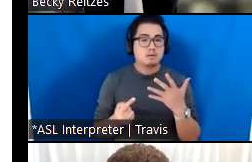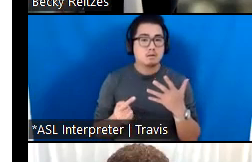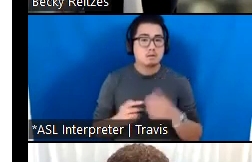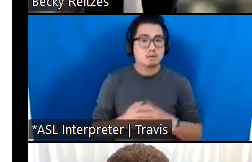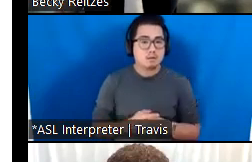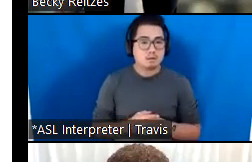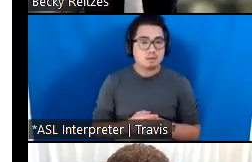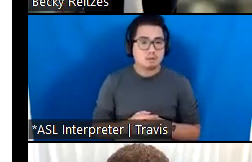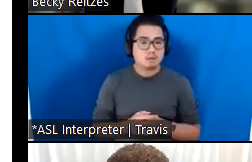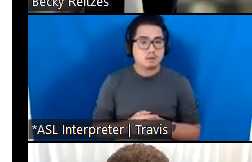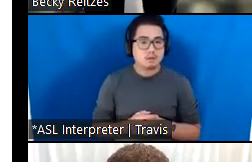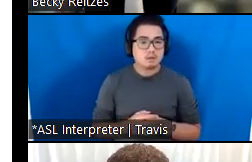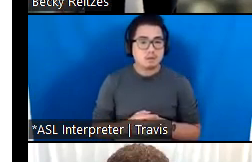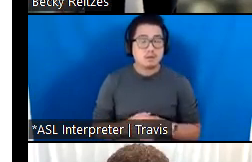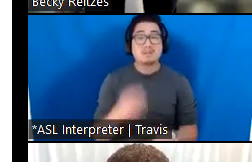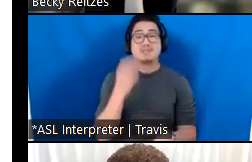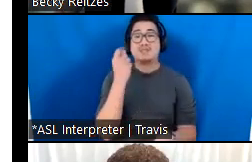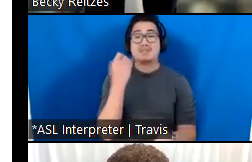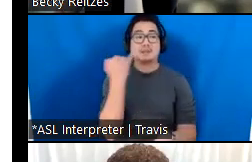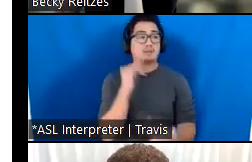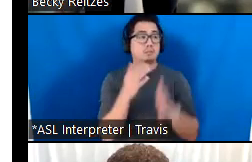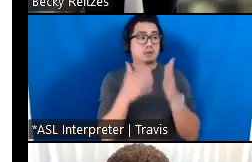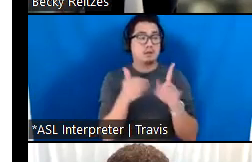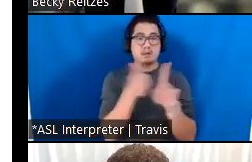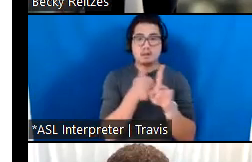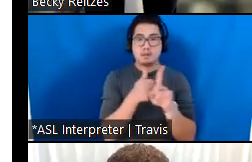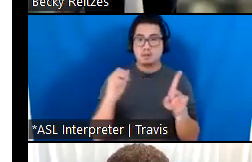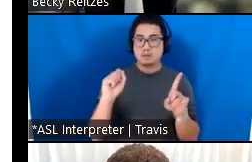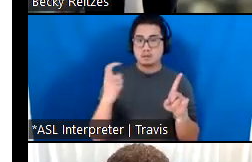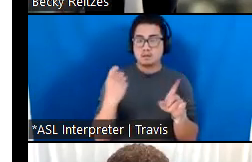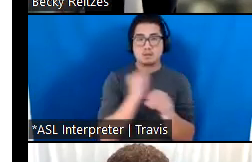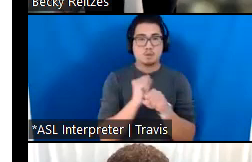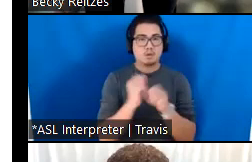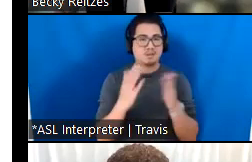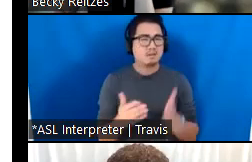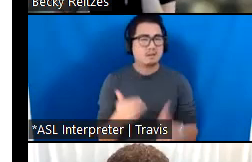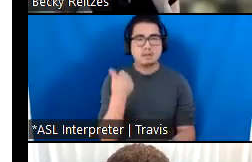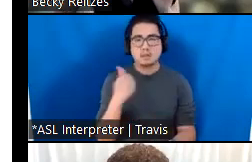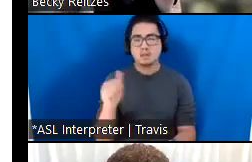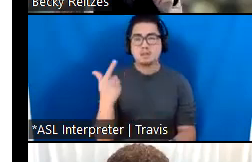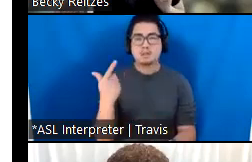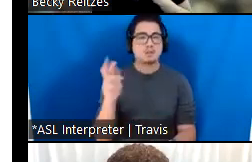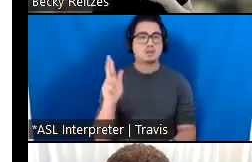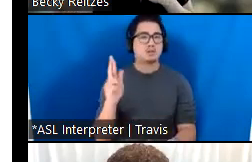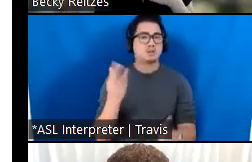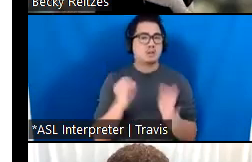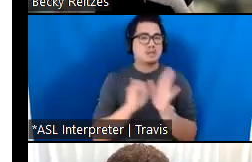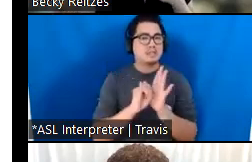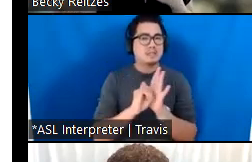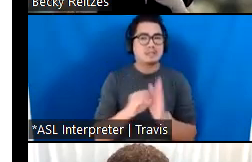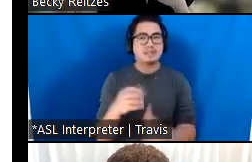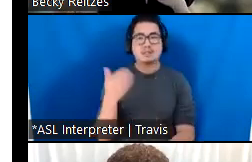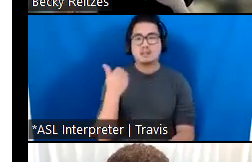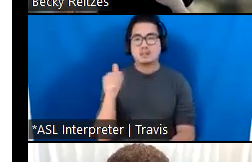workers of any sexual orientation or any gender identity. That is one place that we have